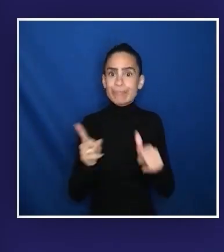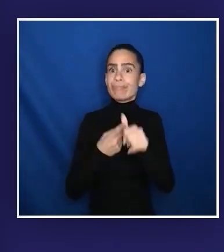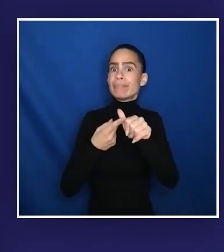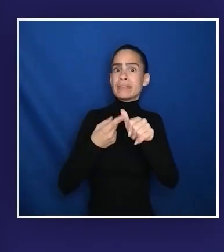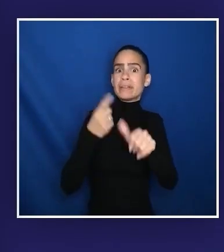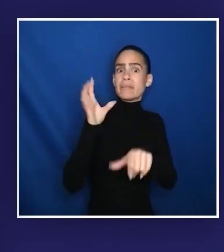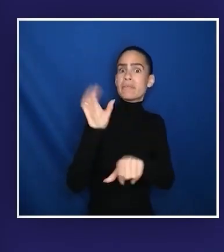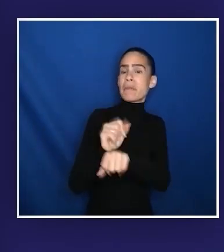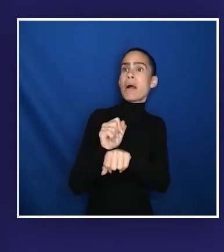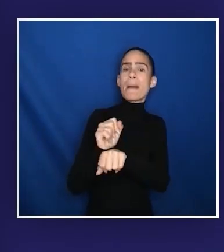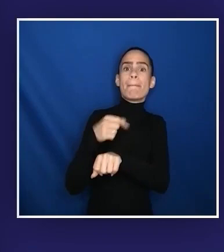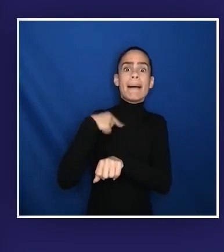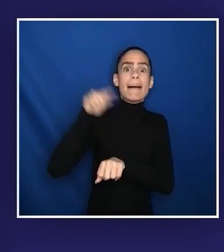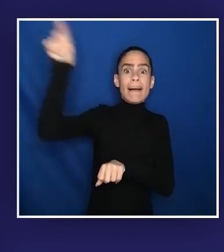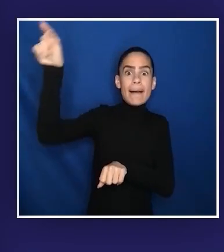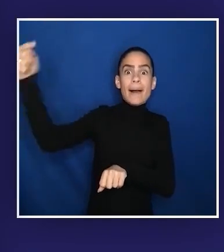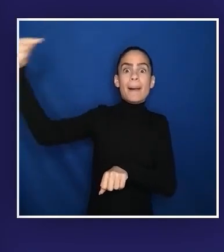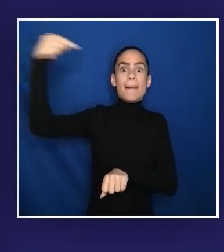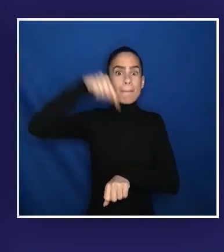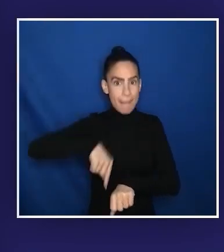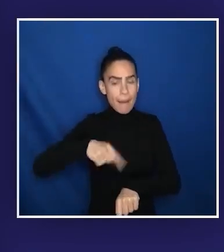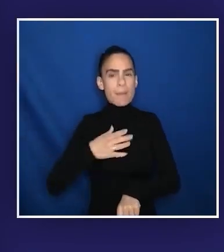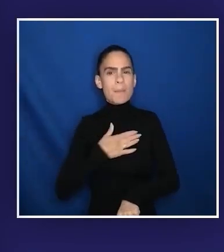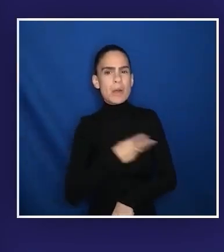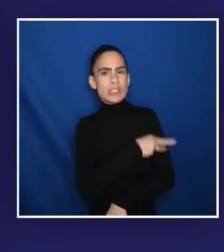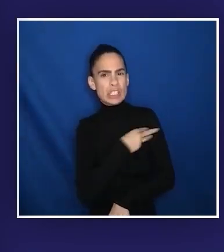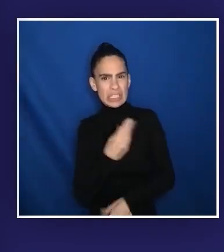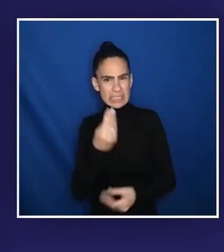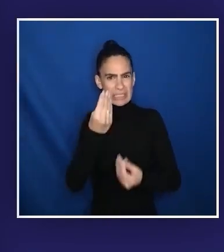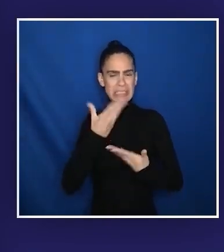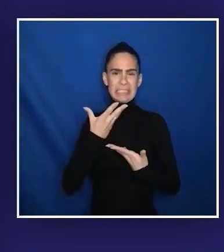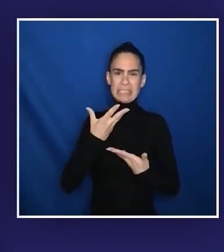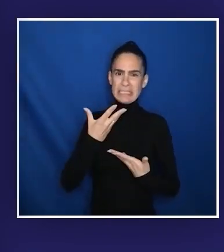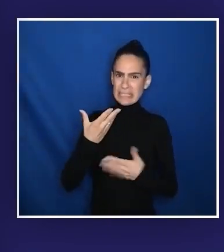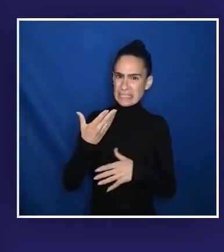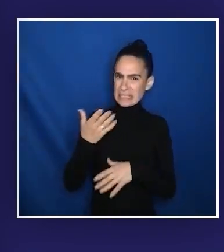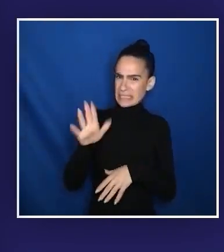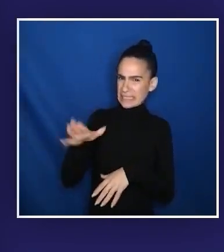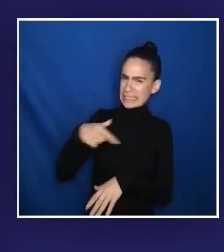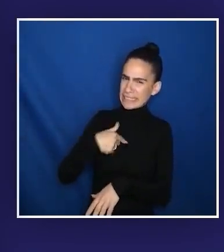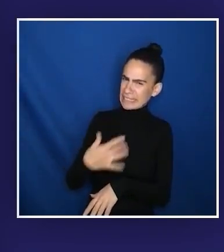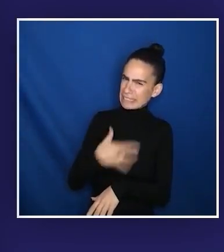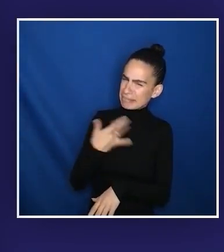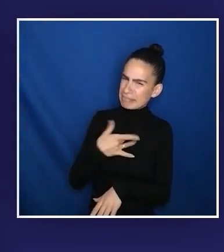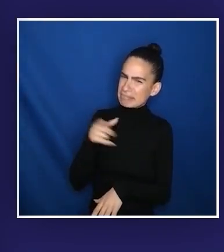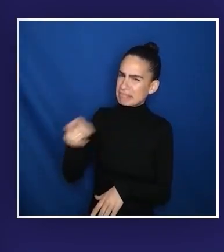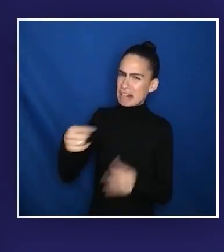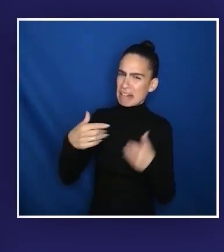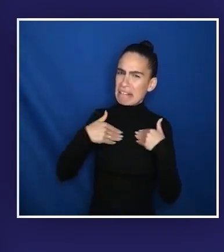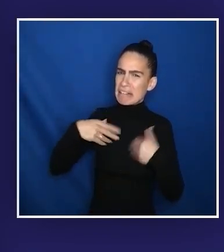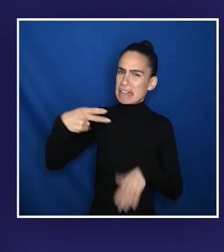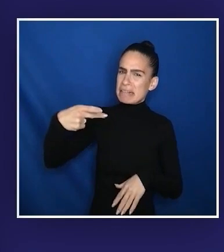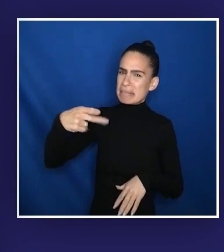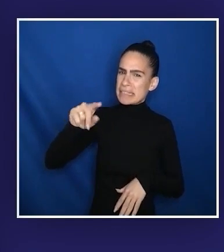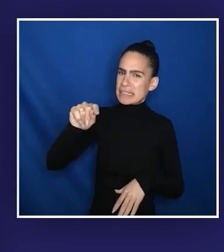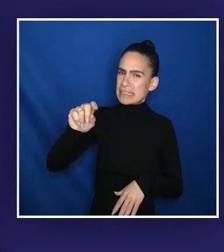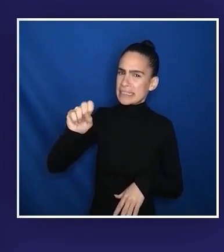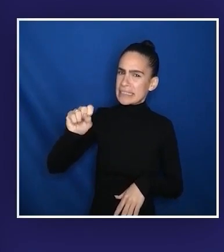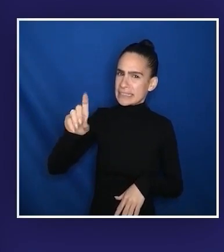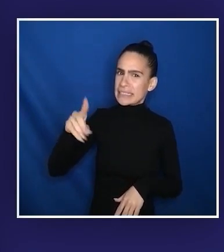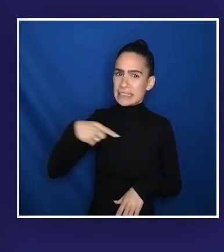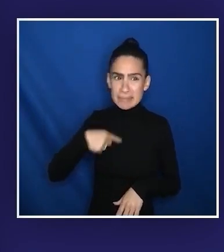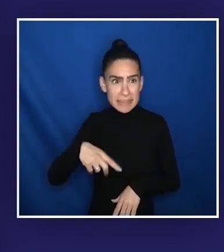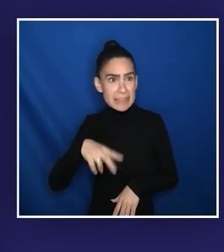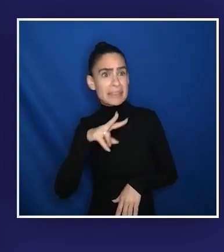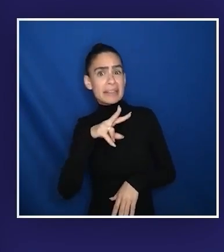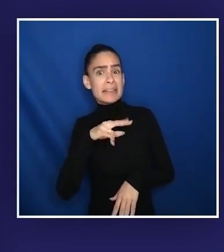from my first deployment and my platoon sergeant at the time, he says to me, he says, He says, Tilton, I think you